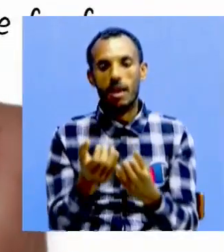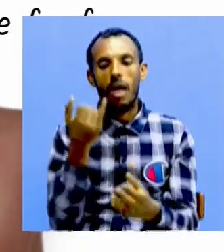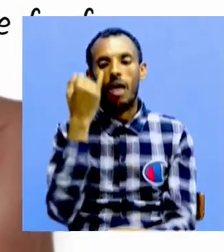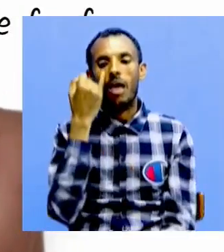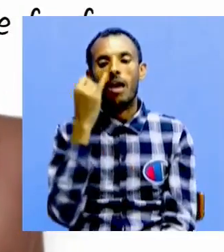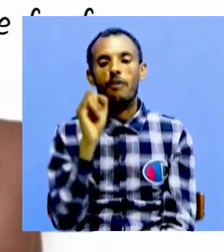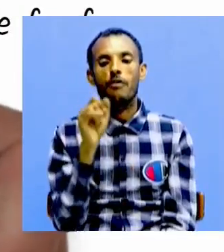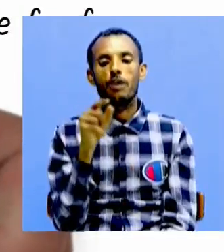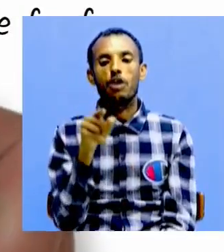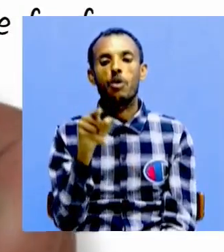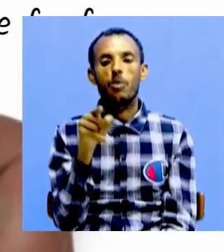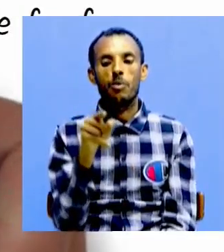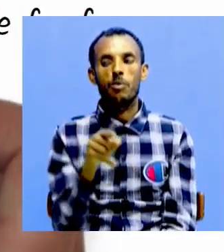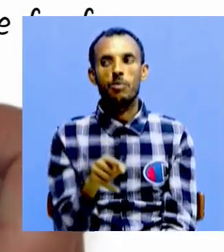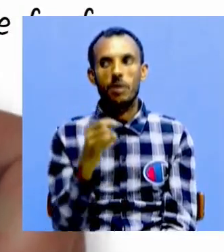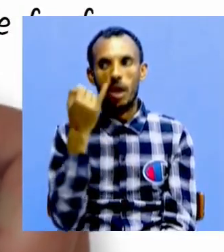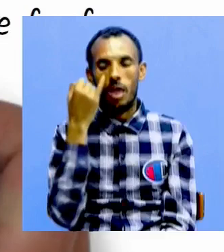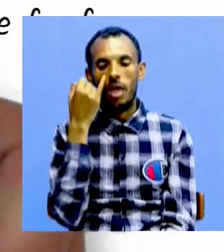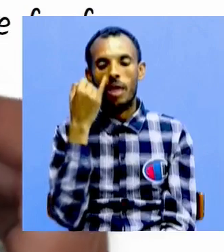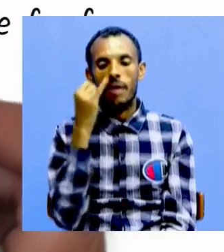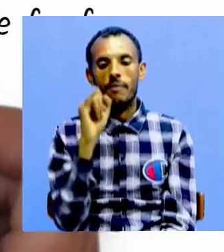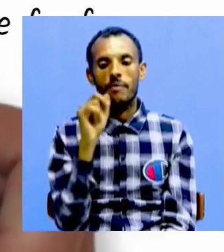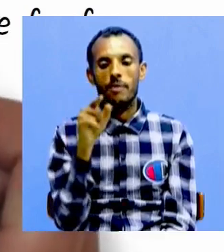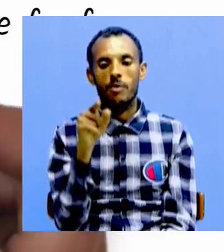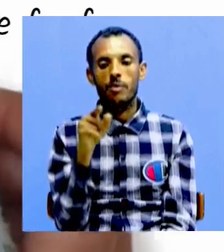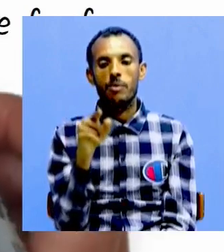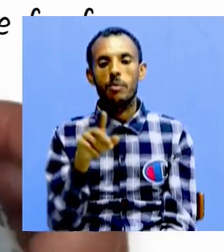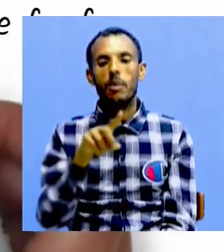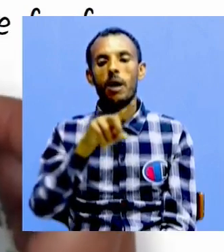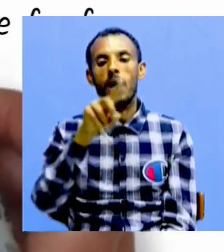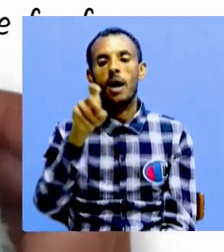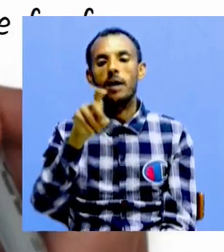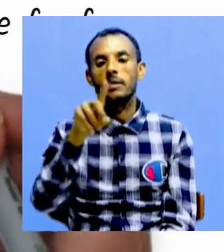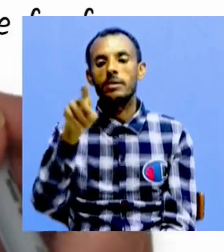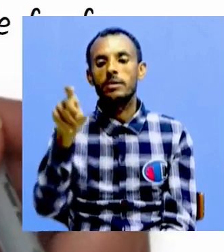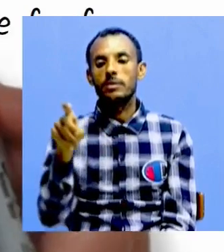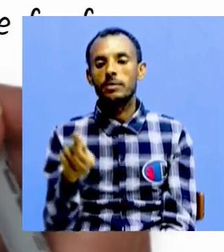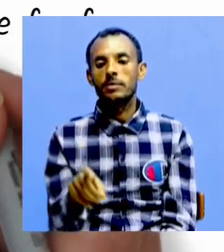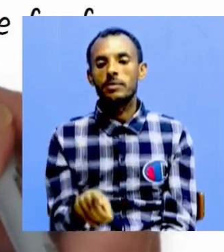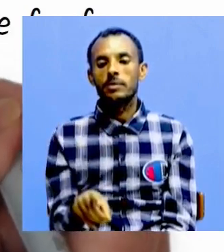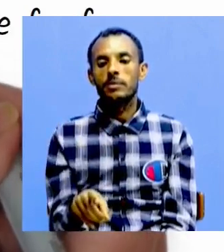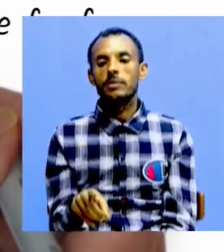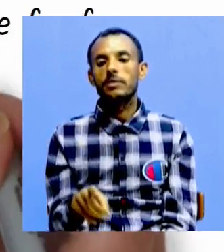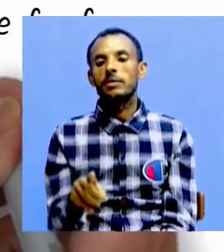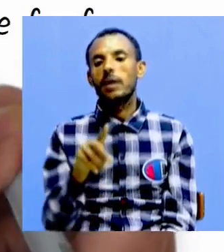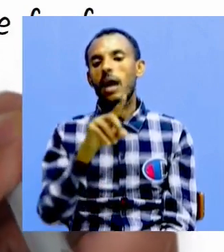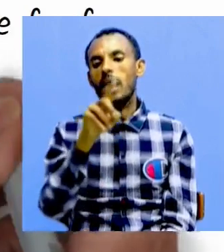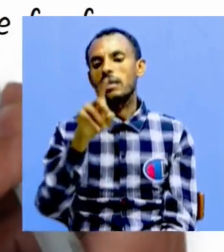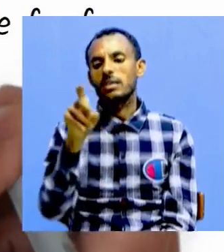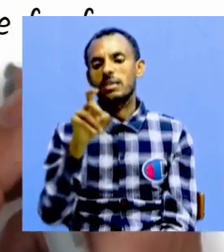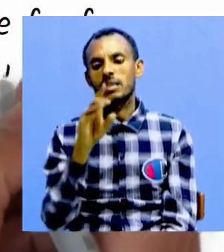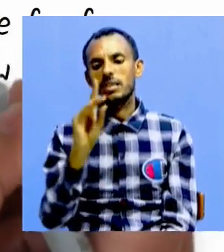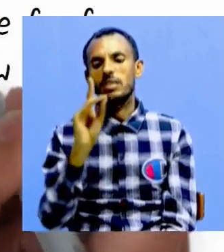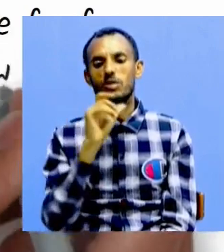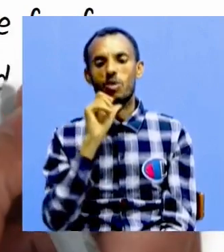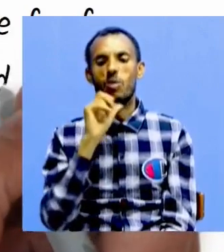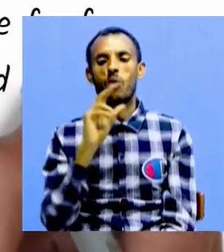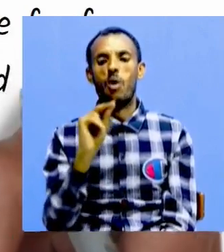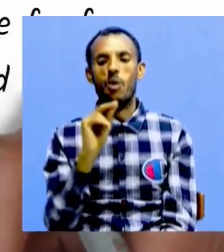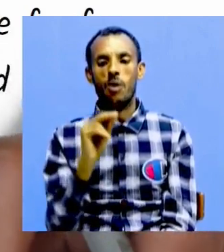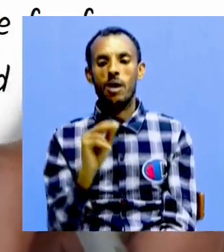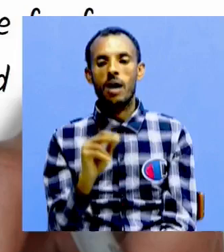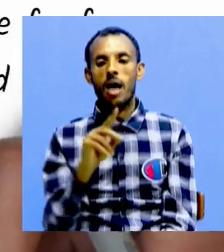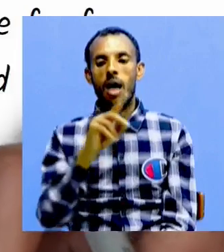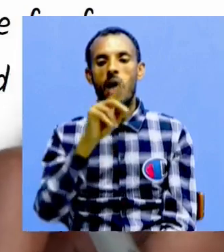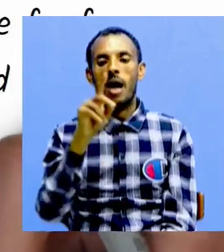you, yeah, asked. Don't say asked, okay? Just say asked, all